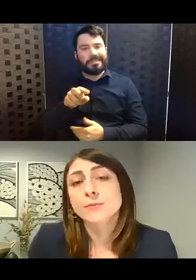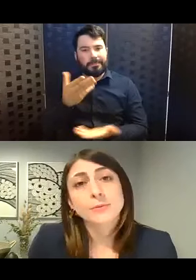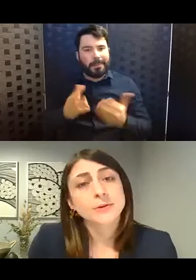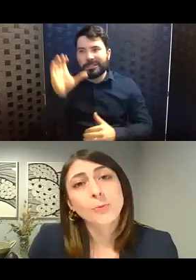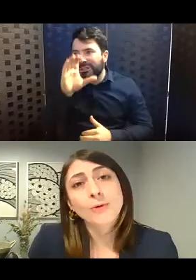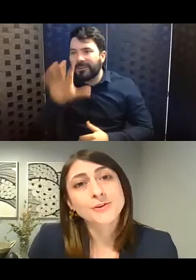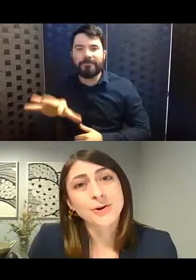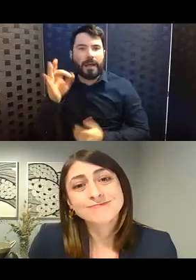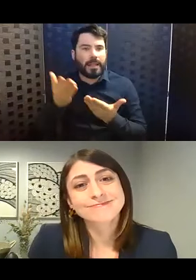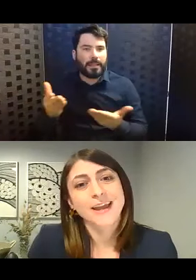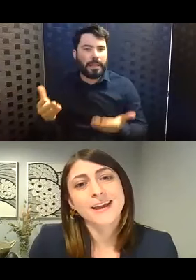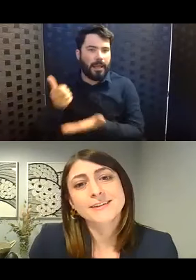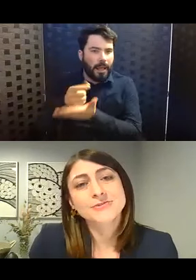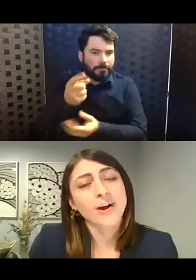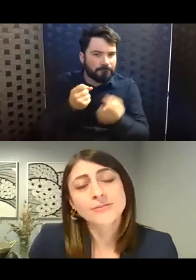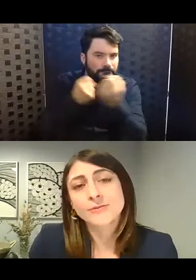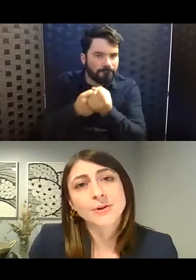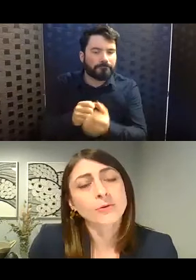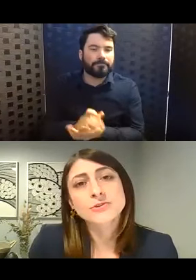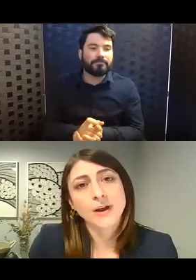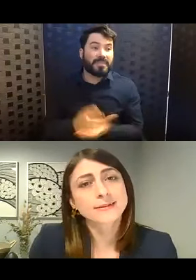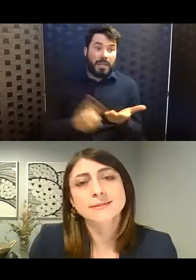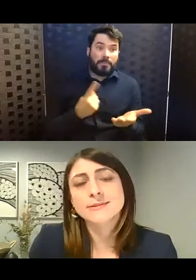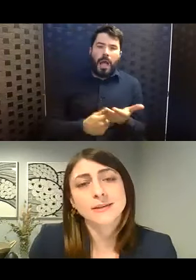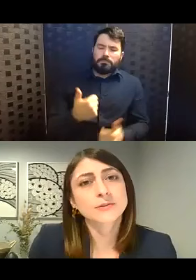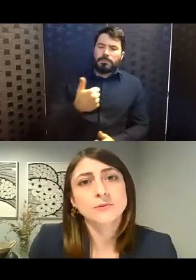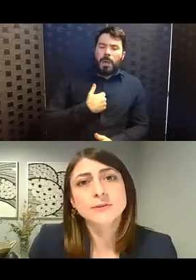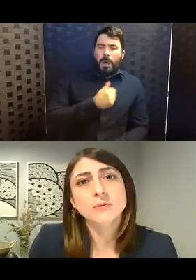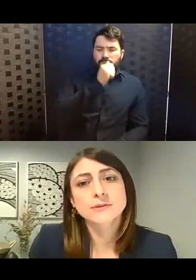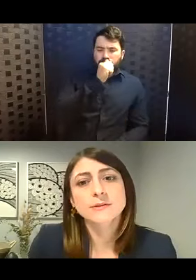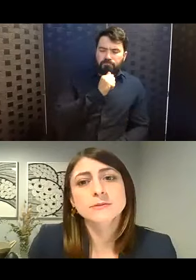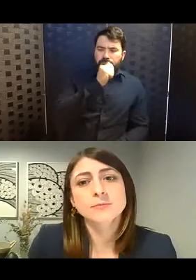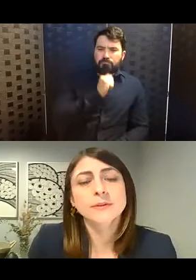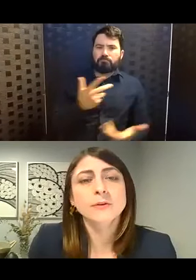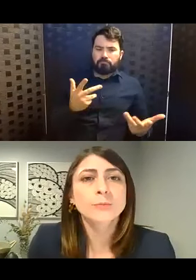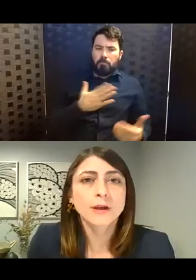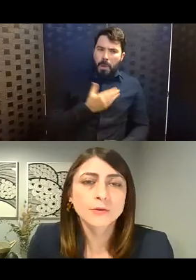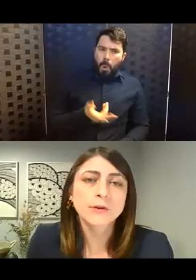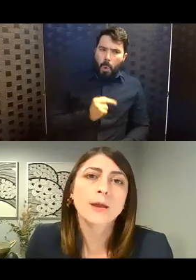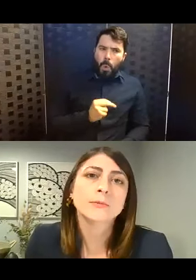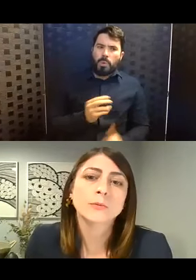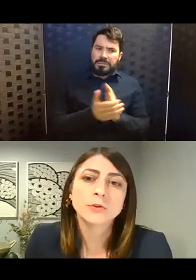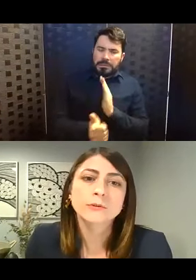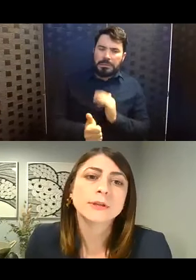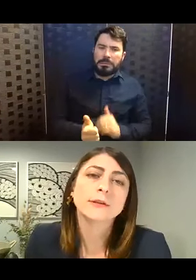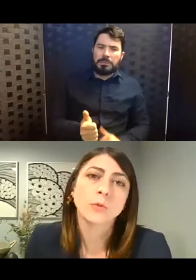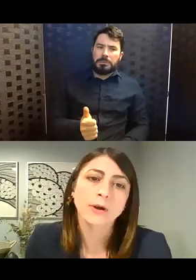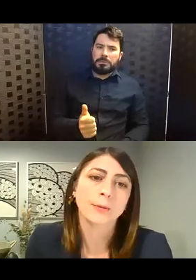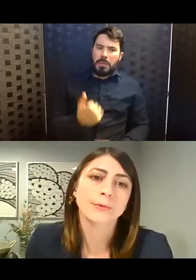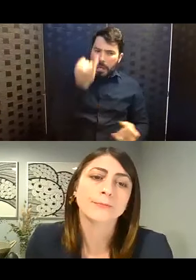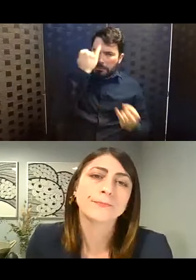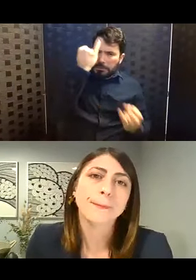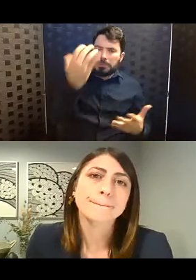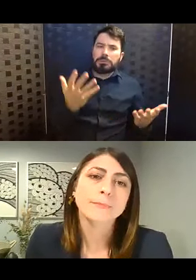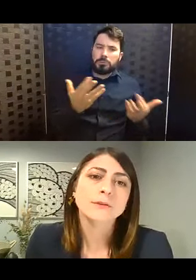Sometimes you'll be able to cope on your own and drawing from your own strengths and skills and resources. There will be other times when you will need more